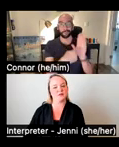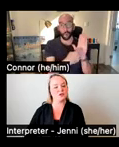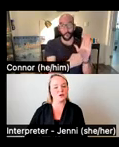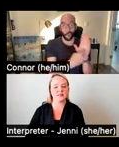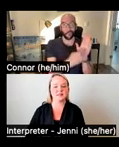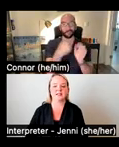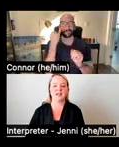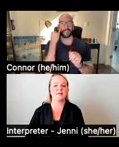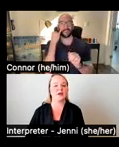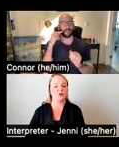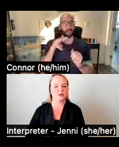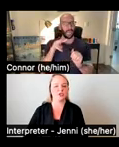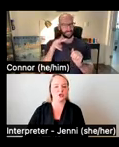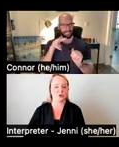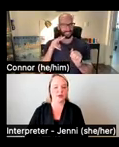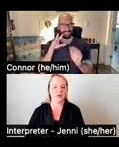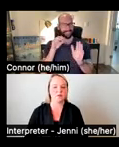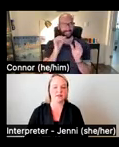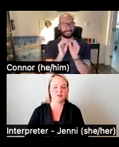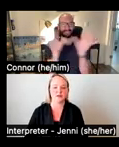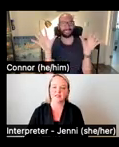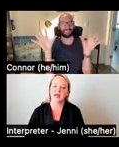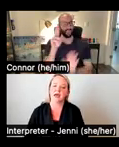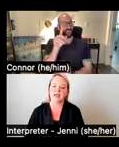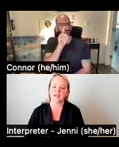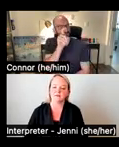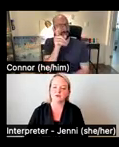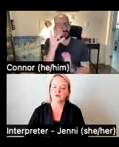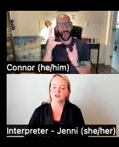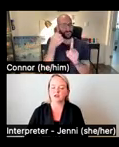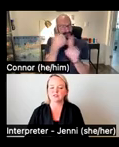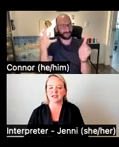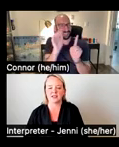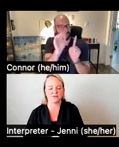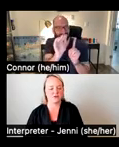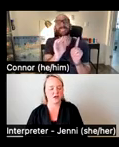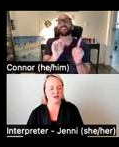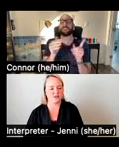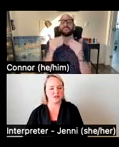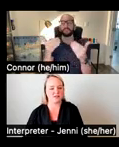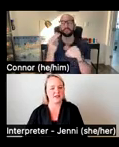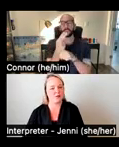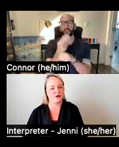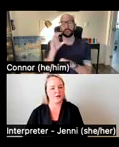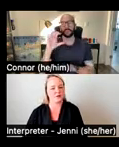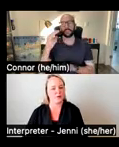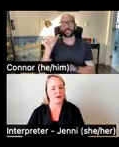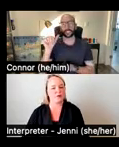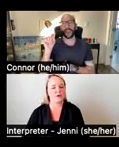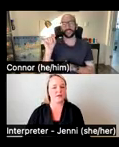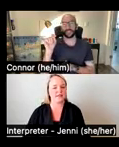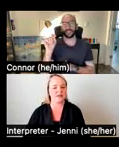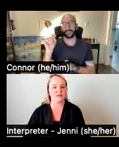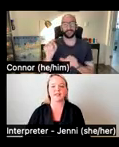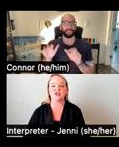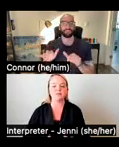Okay, so during this time, I will be showing my screen. If you are not understanding, if you're not understanding what I'm going over,